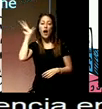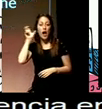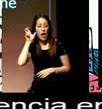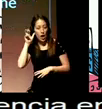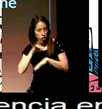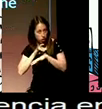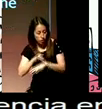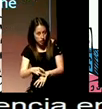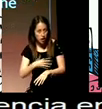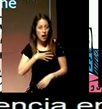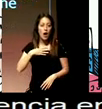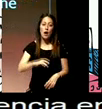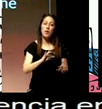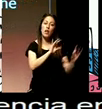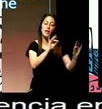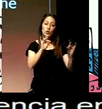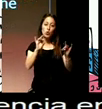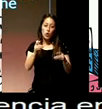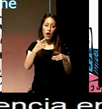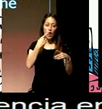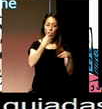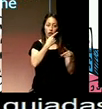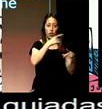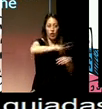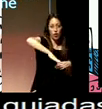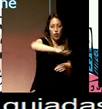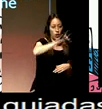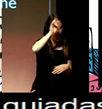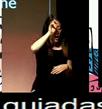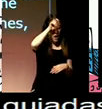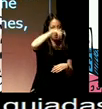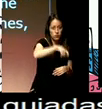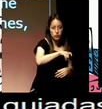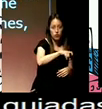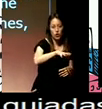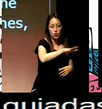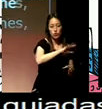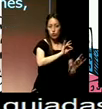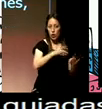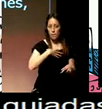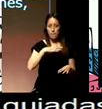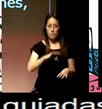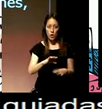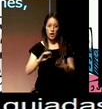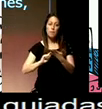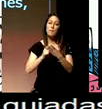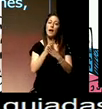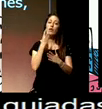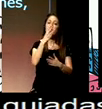finds, be of three-dimensional maps of the buildings, of the rooms, of the works.